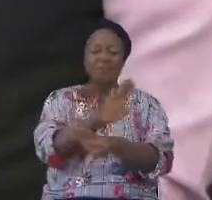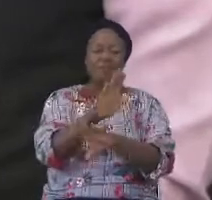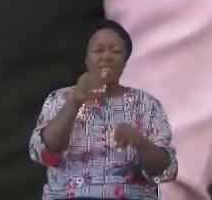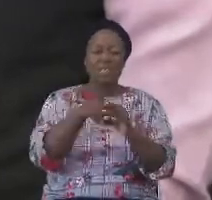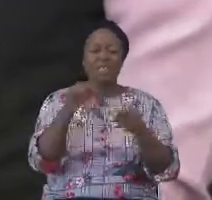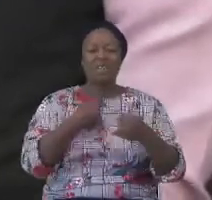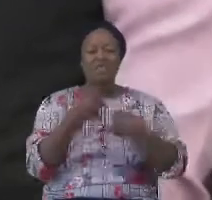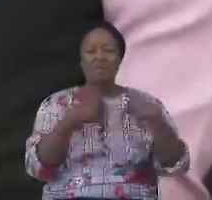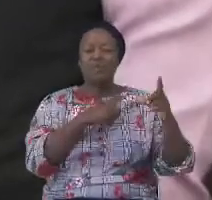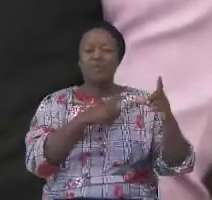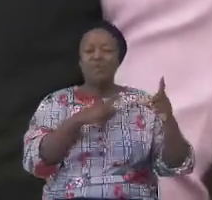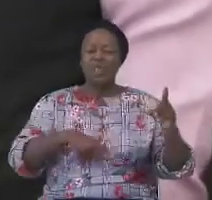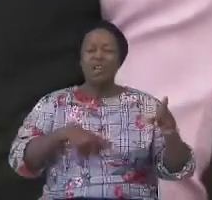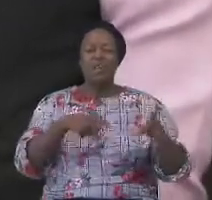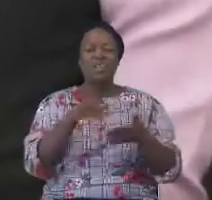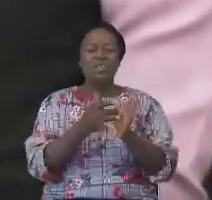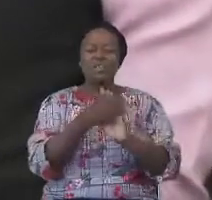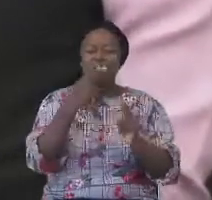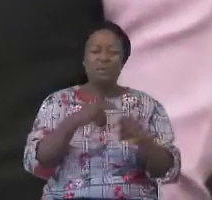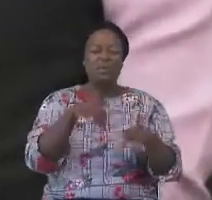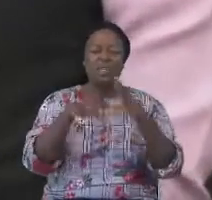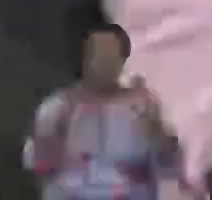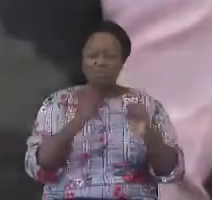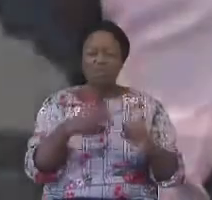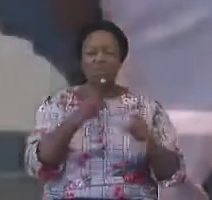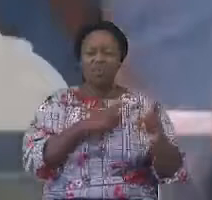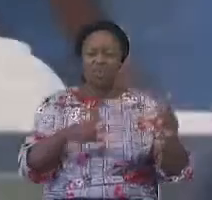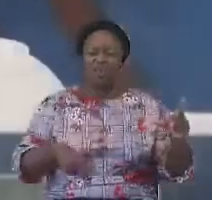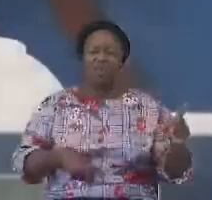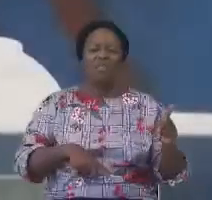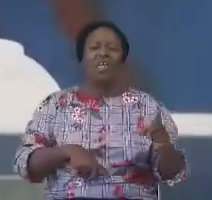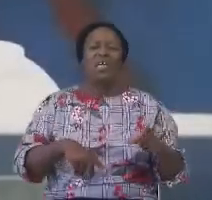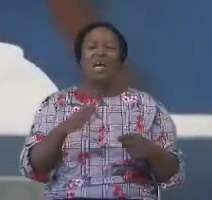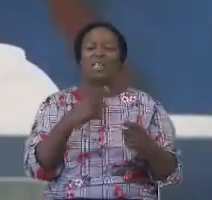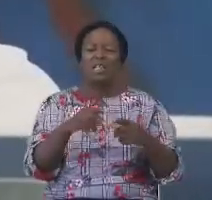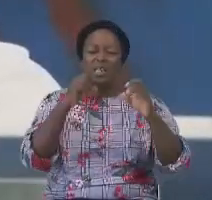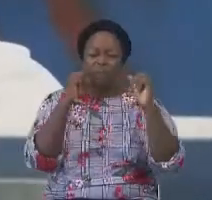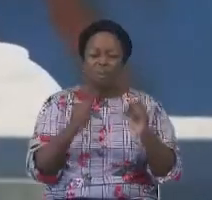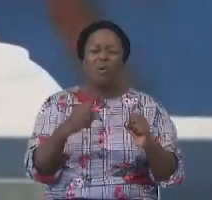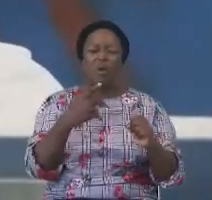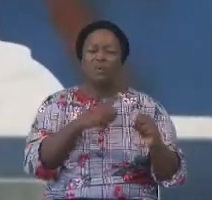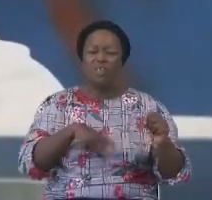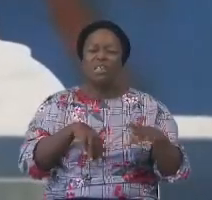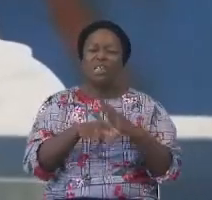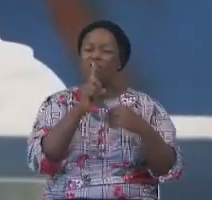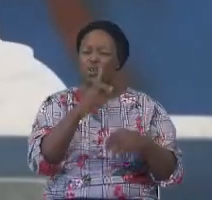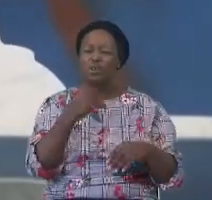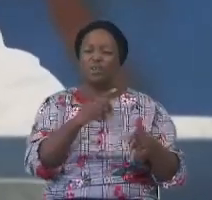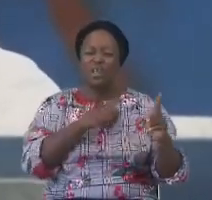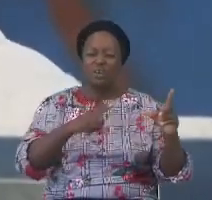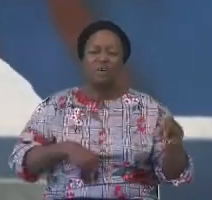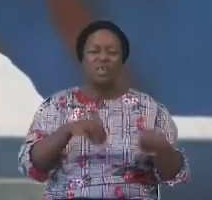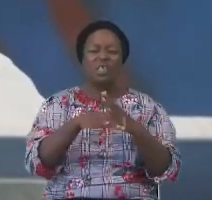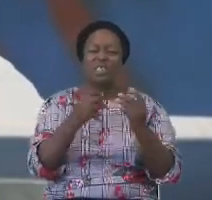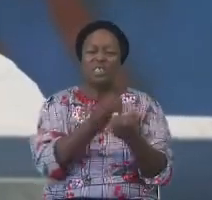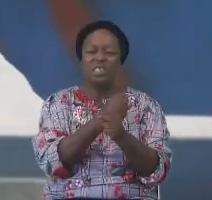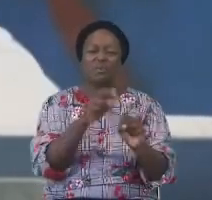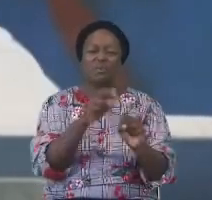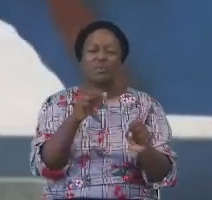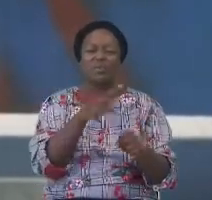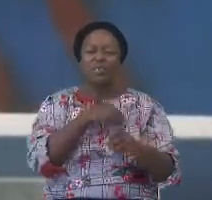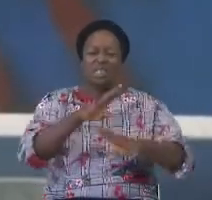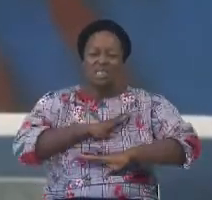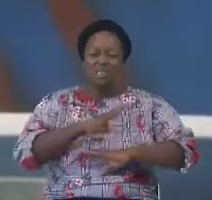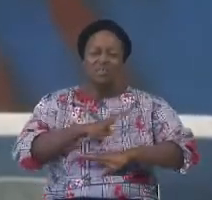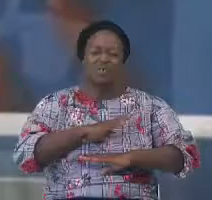now before we come back in the evening in the joy of the lord in the strength of the lord in the power of the